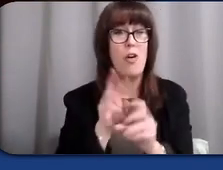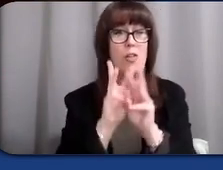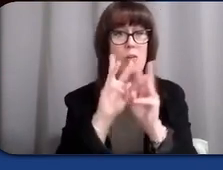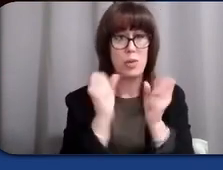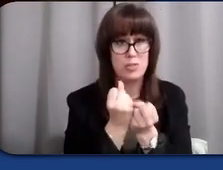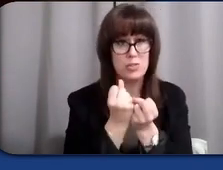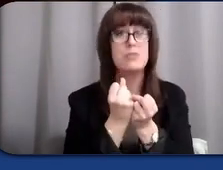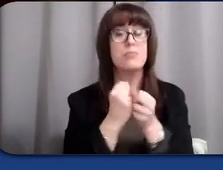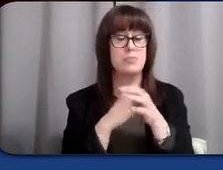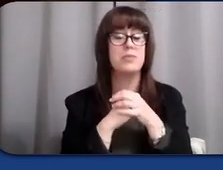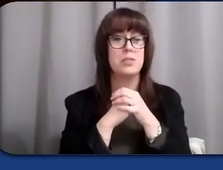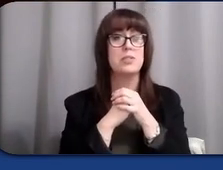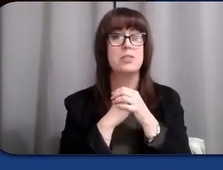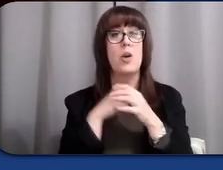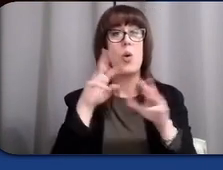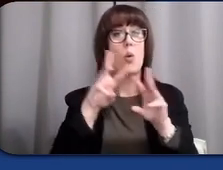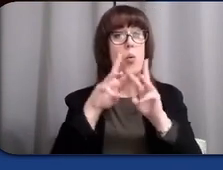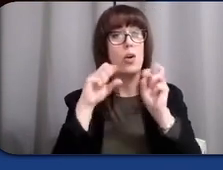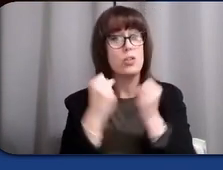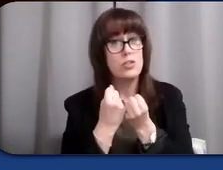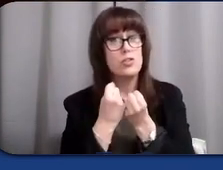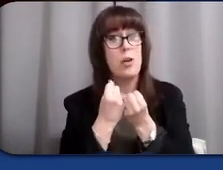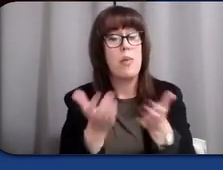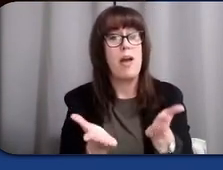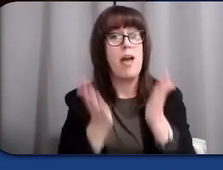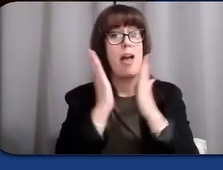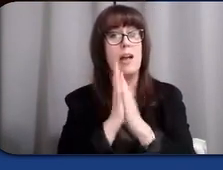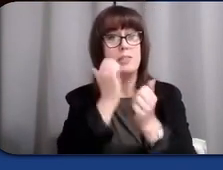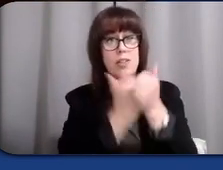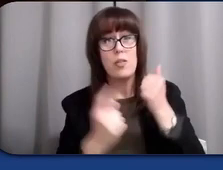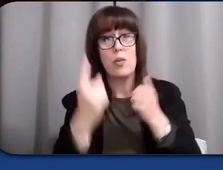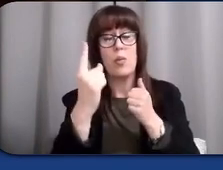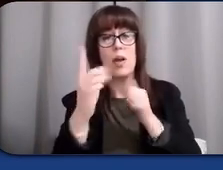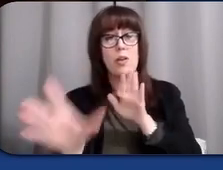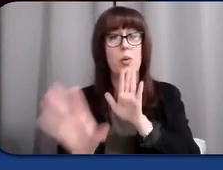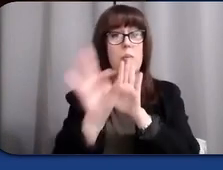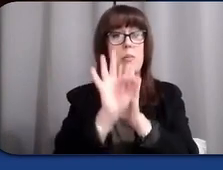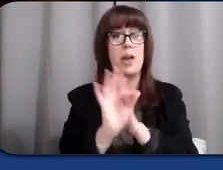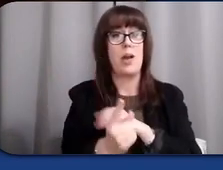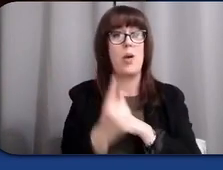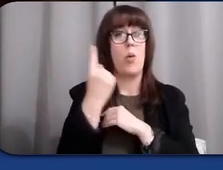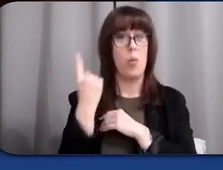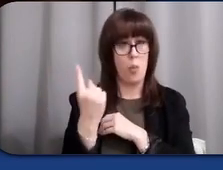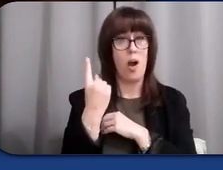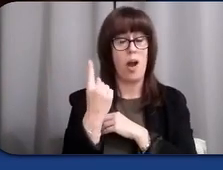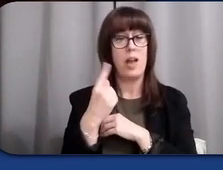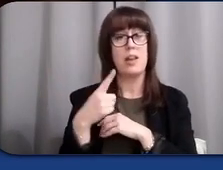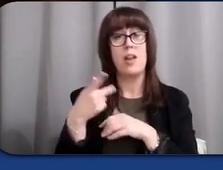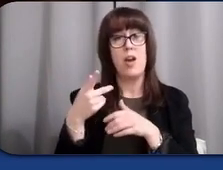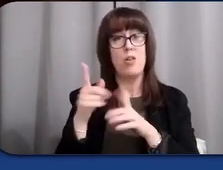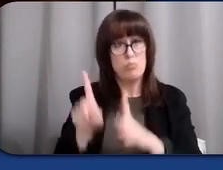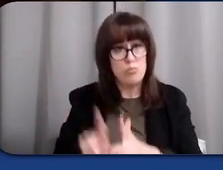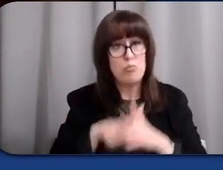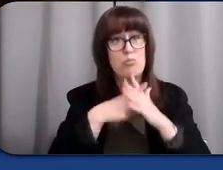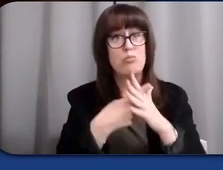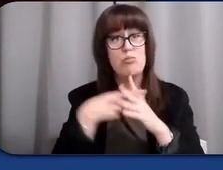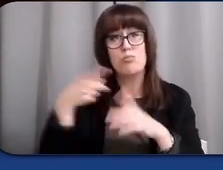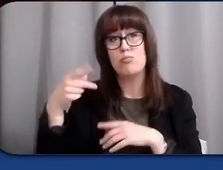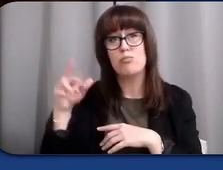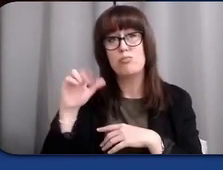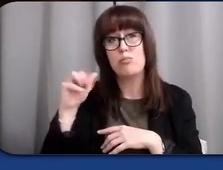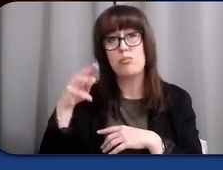us start, asked everyone to pick one prompt and then follow the instructions. The prompts were in